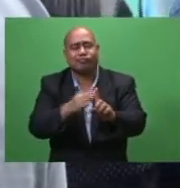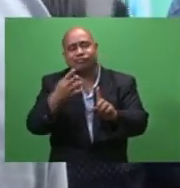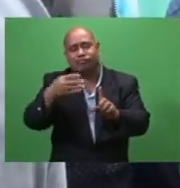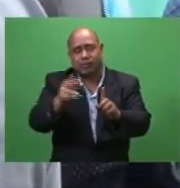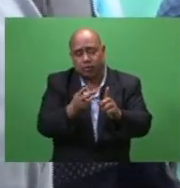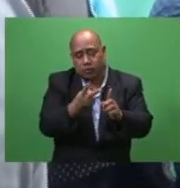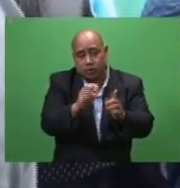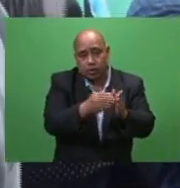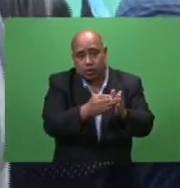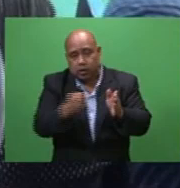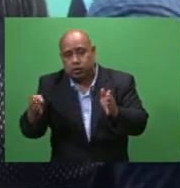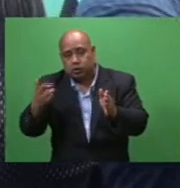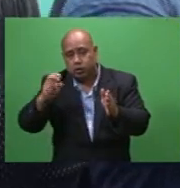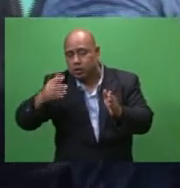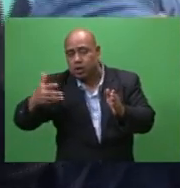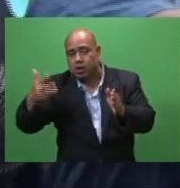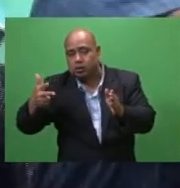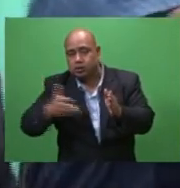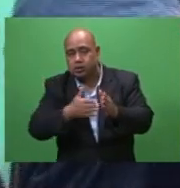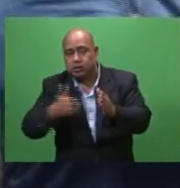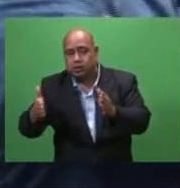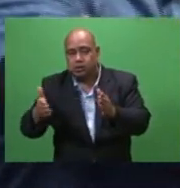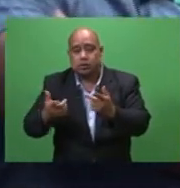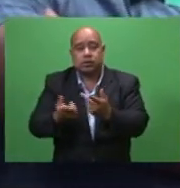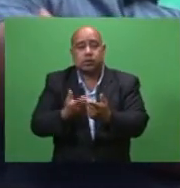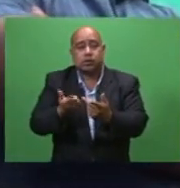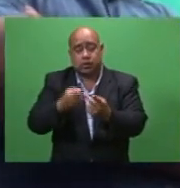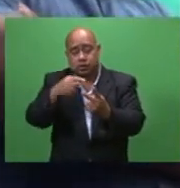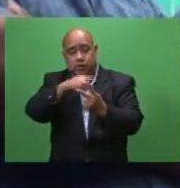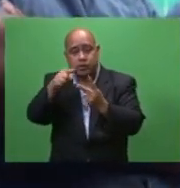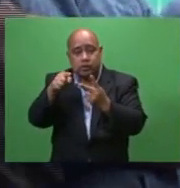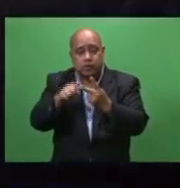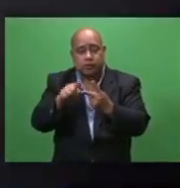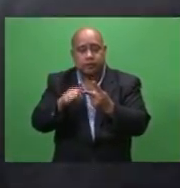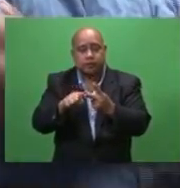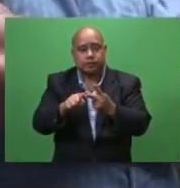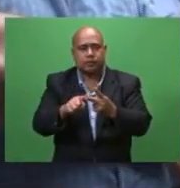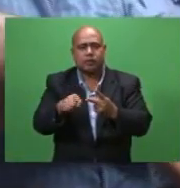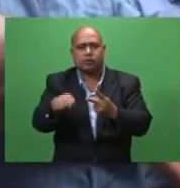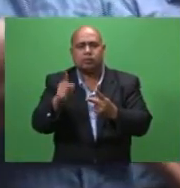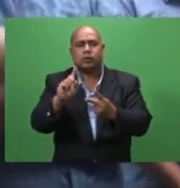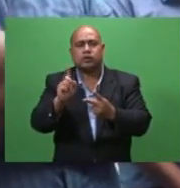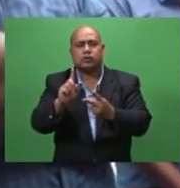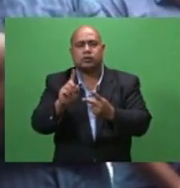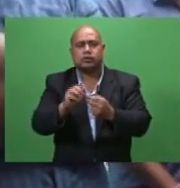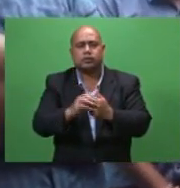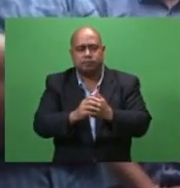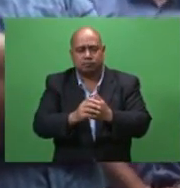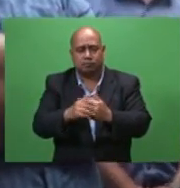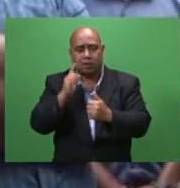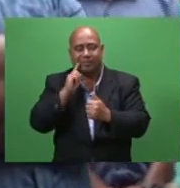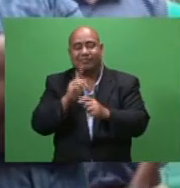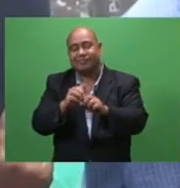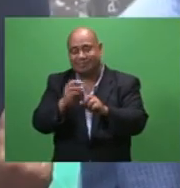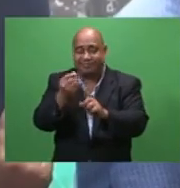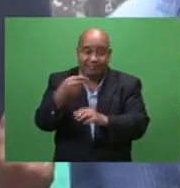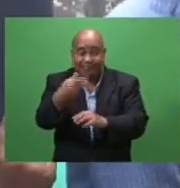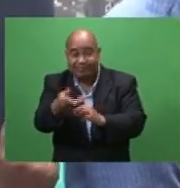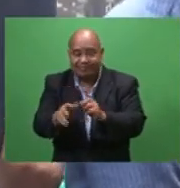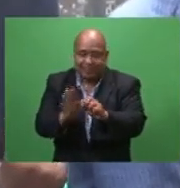IT officer with the Nasinu Town Council, Eli Kimbula, is charged with 1 count of bribery for allegedly